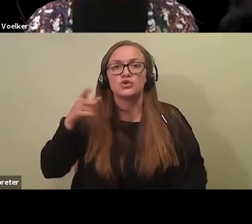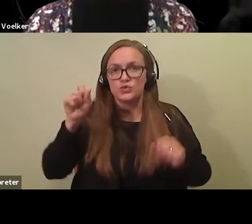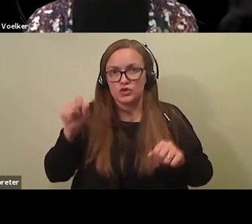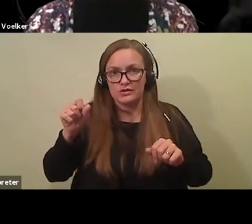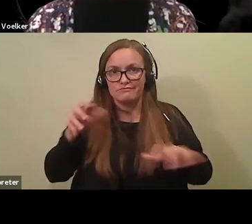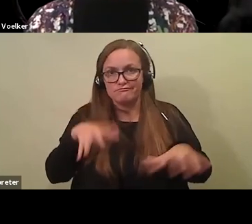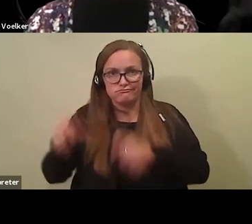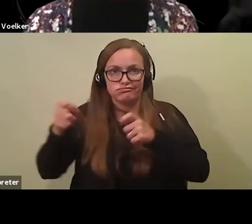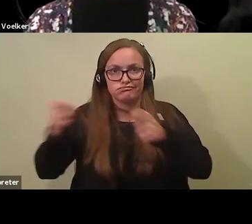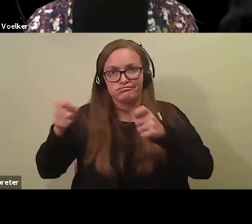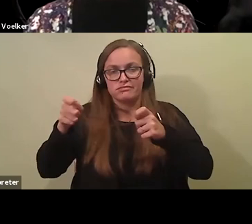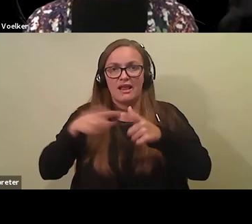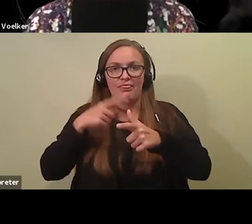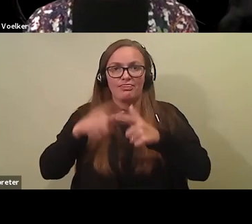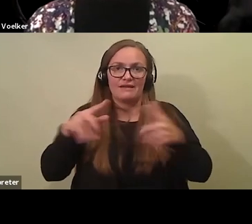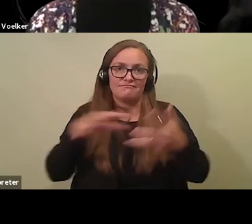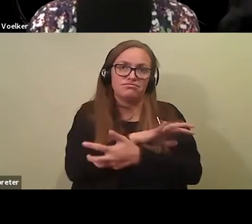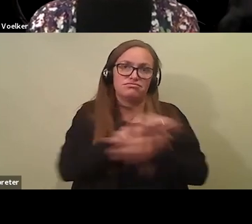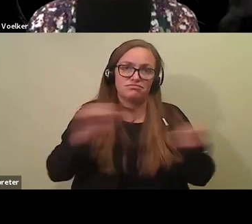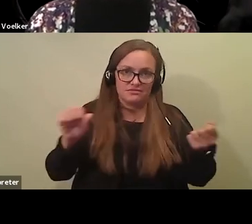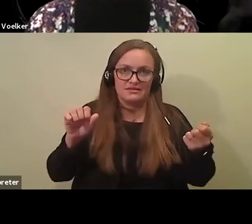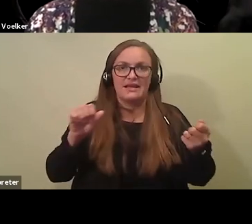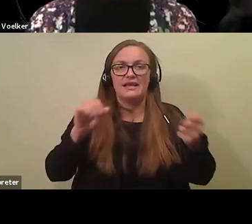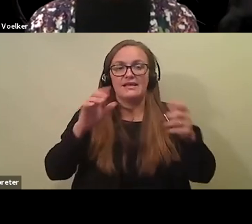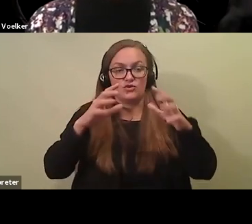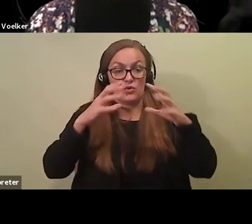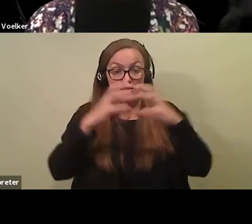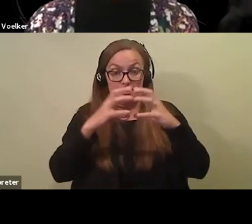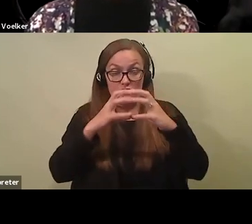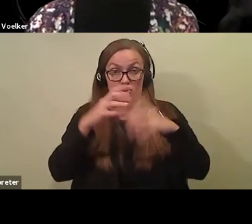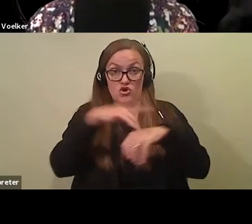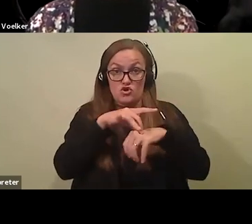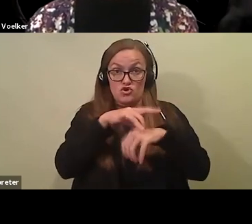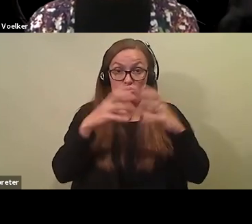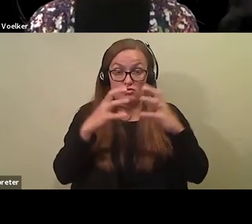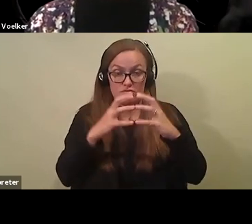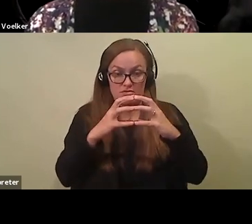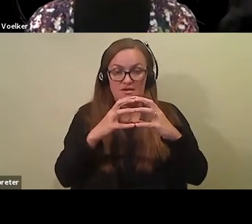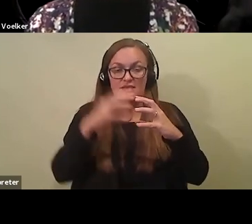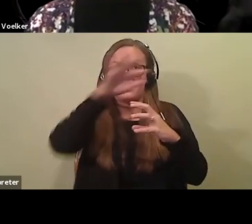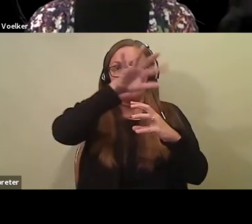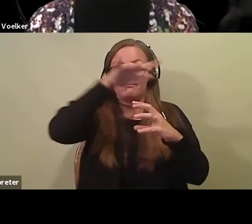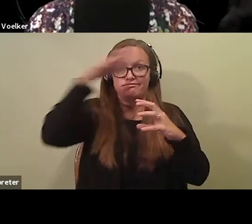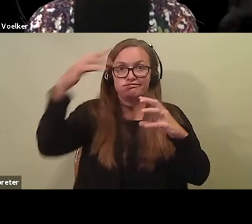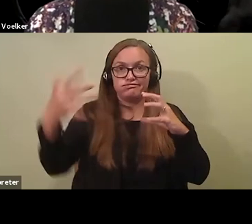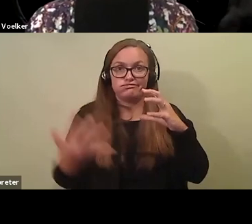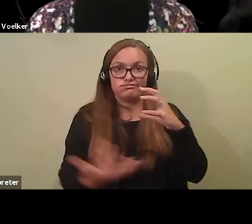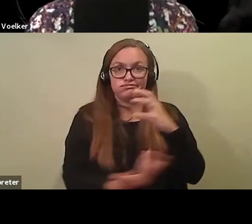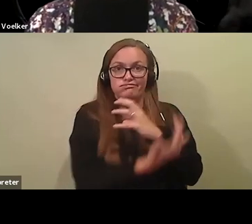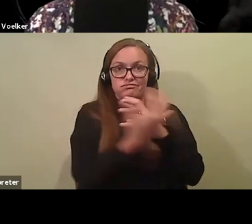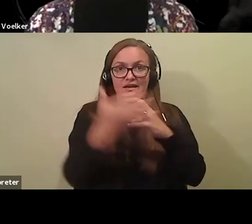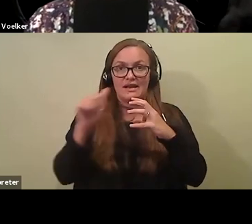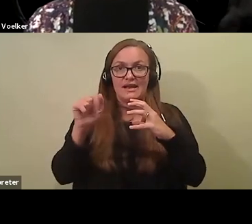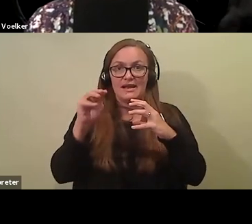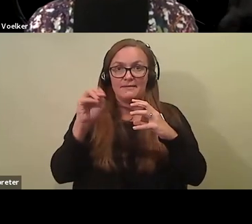then basically the destruction of that within the atmosphere will wipe out, you know, most significant life. Right. And again,